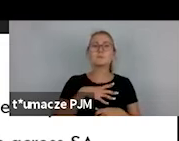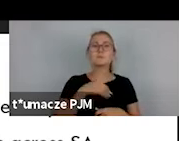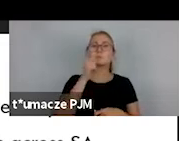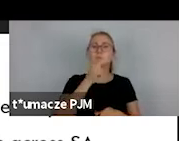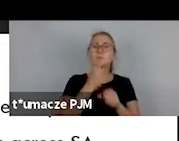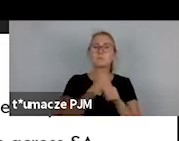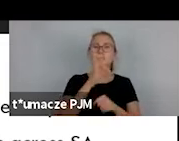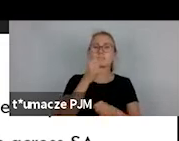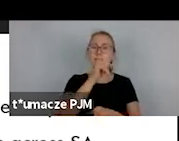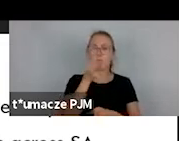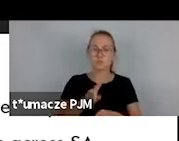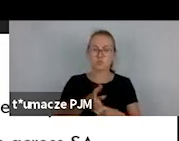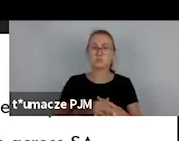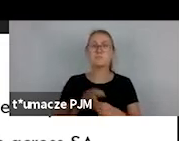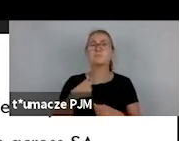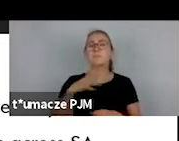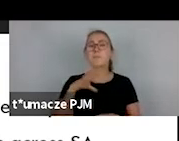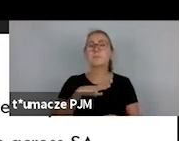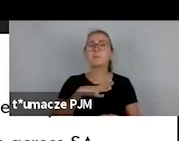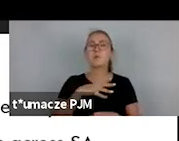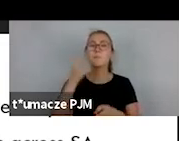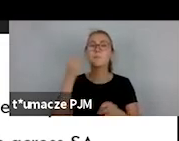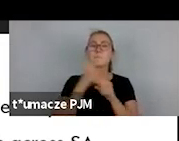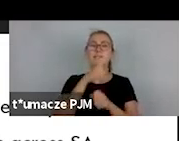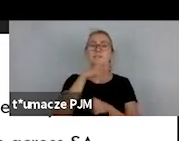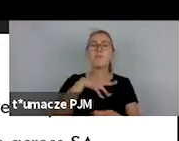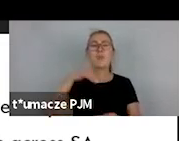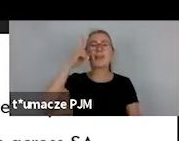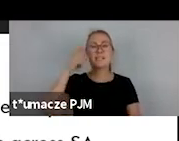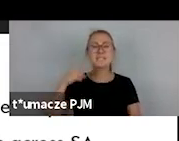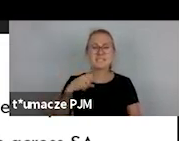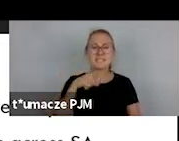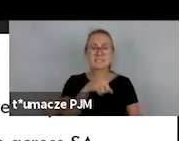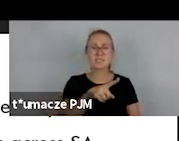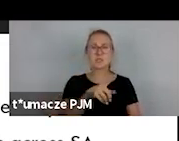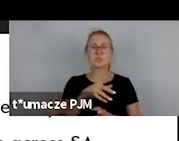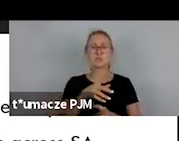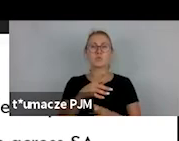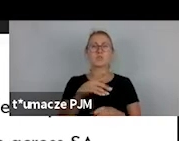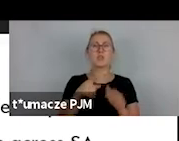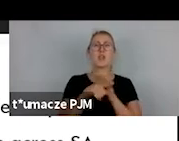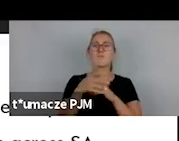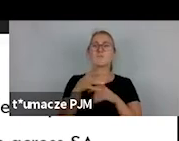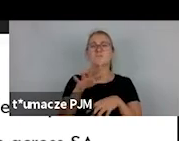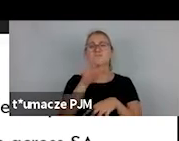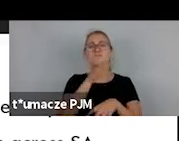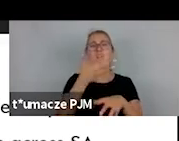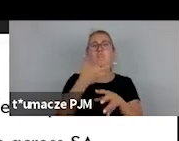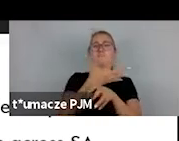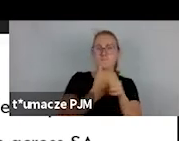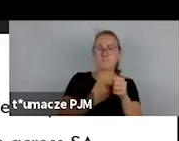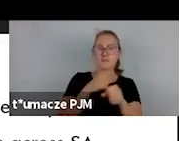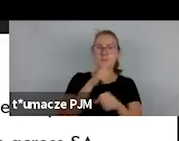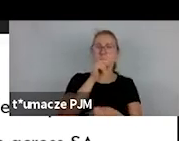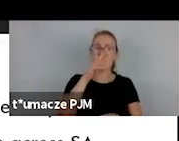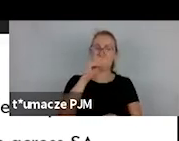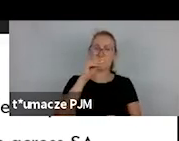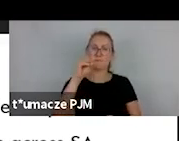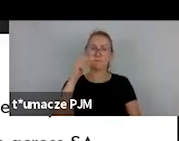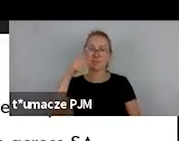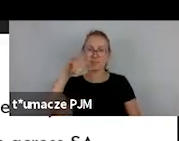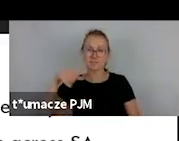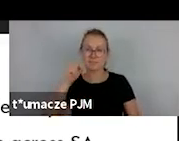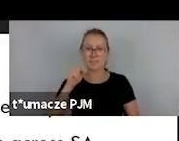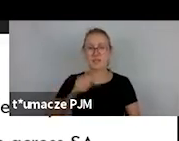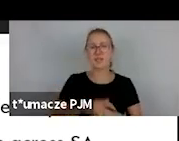look at their website. They have really pioneered these multi-sectoral approaches to violence, where you bring together the people responsible